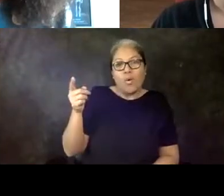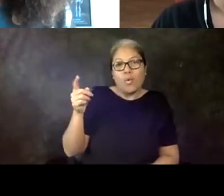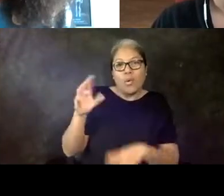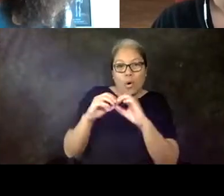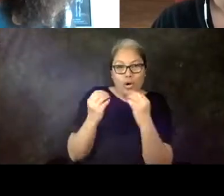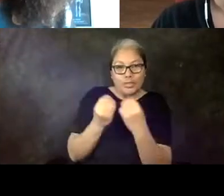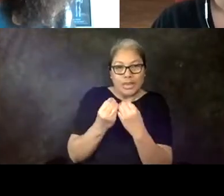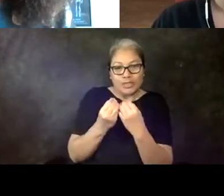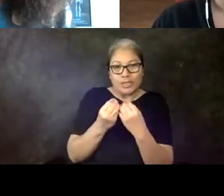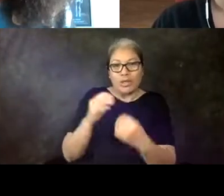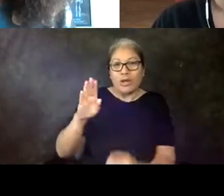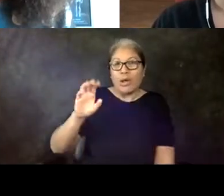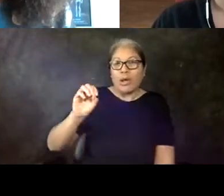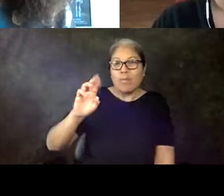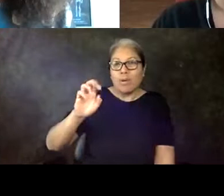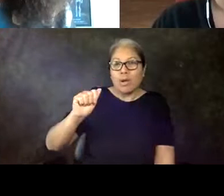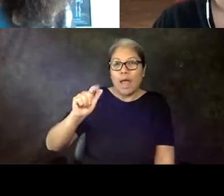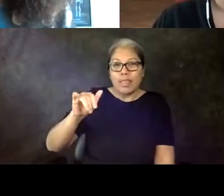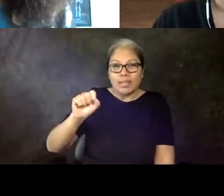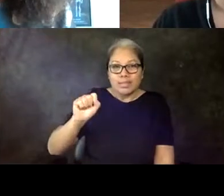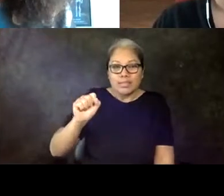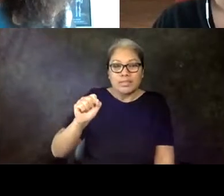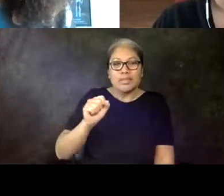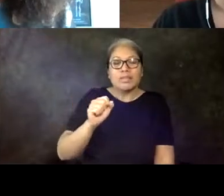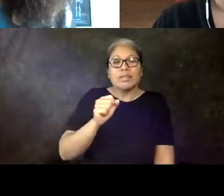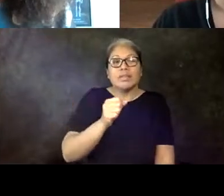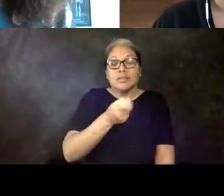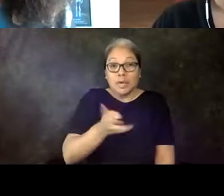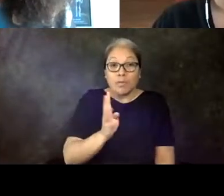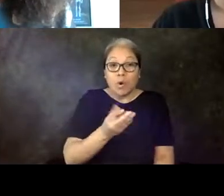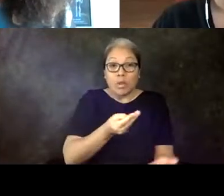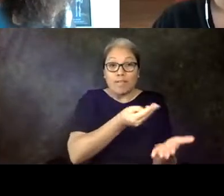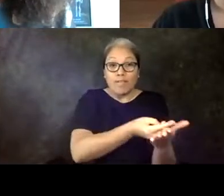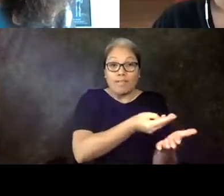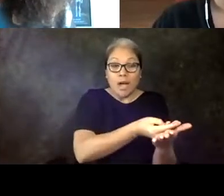belong to, Borealis, that where several of the funds